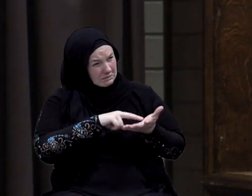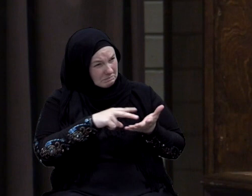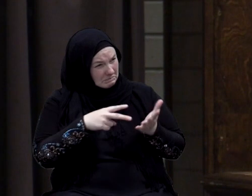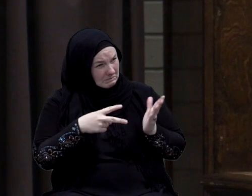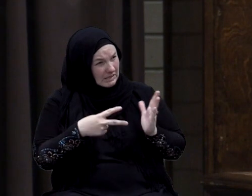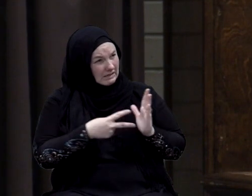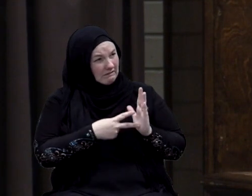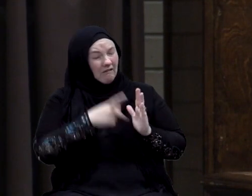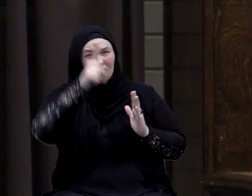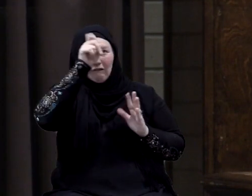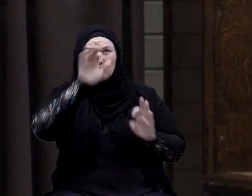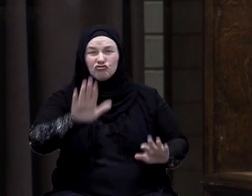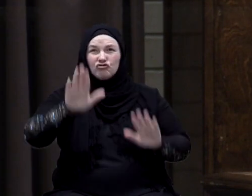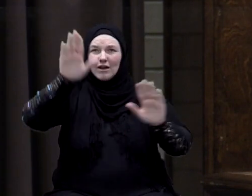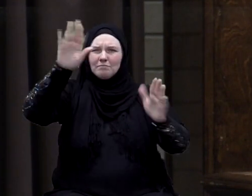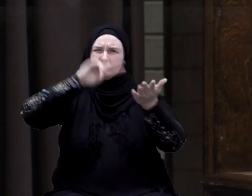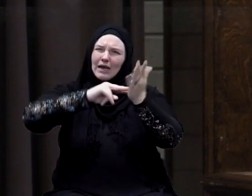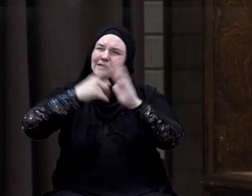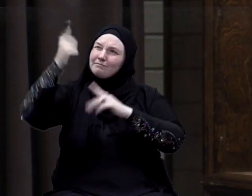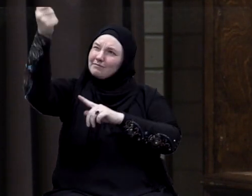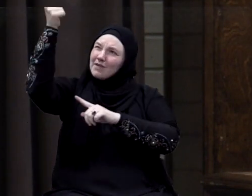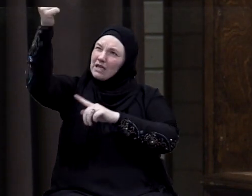greater one he is.